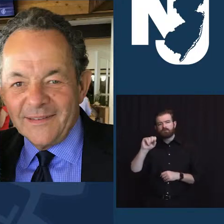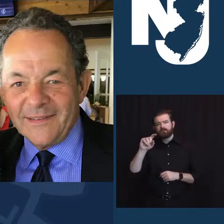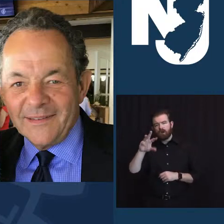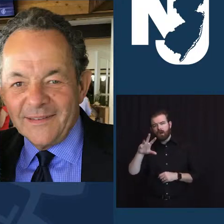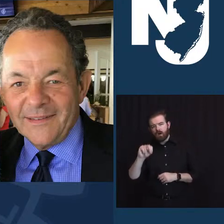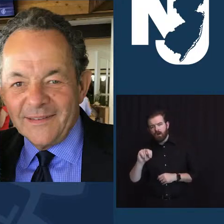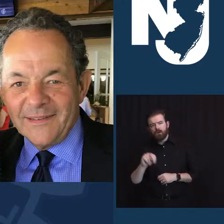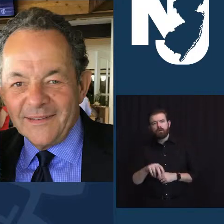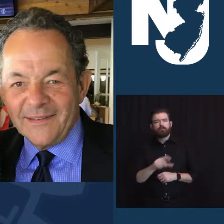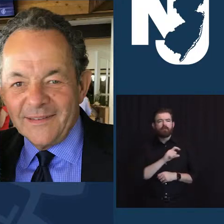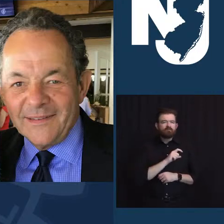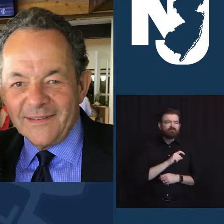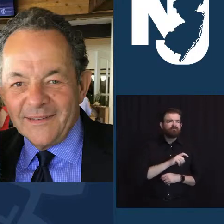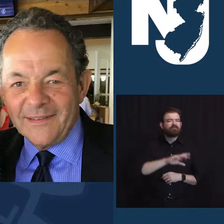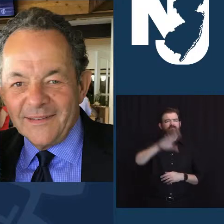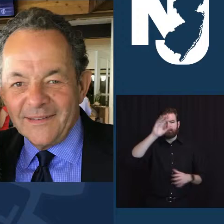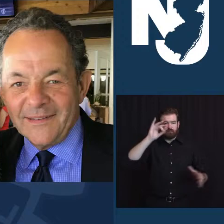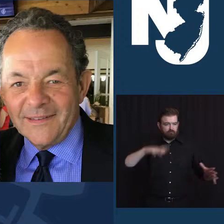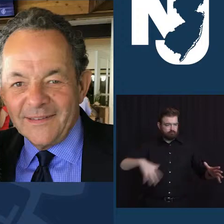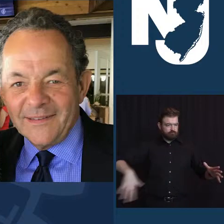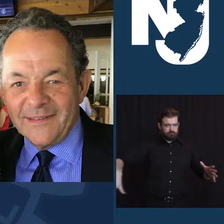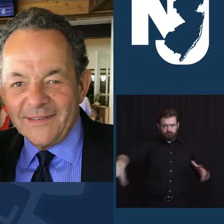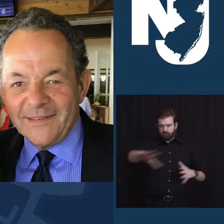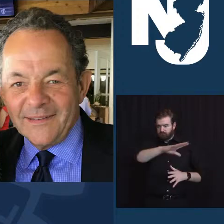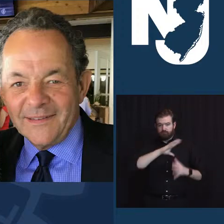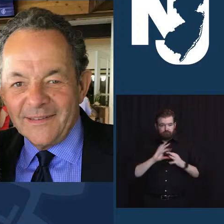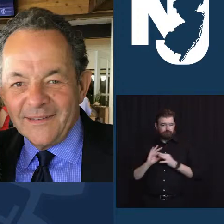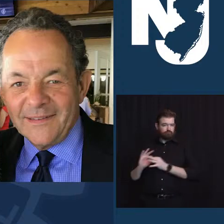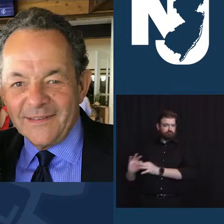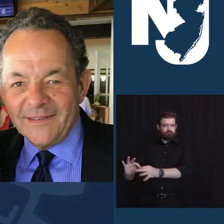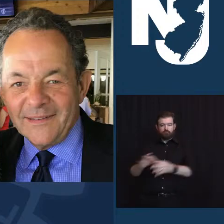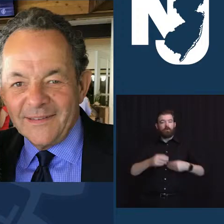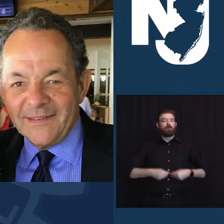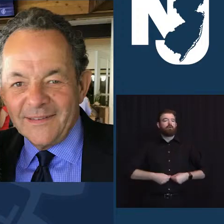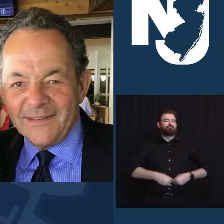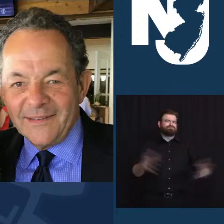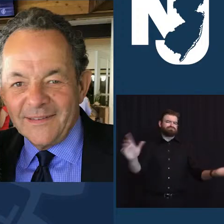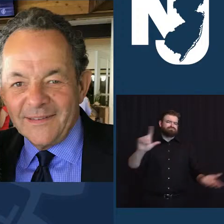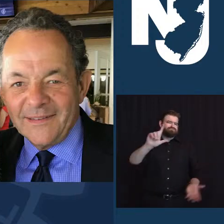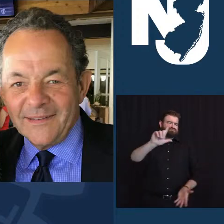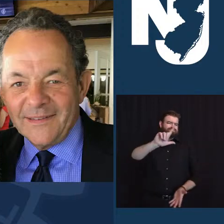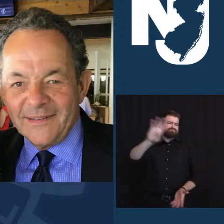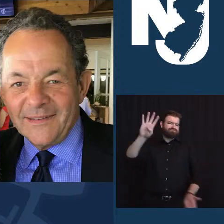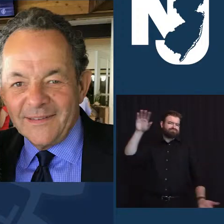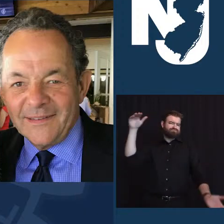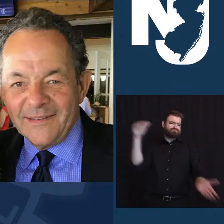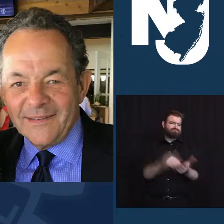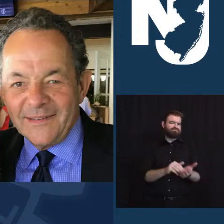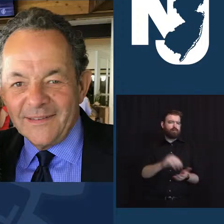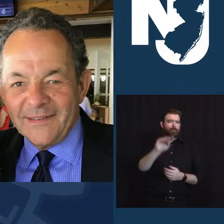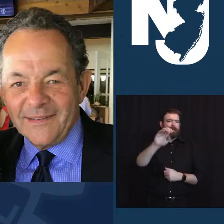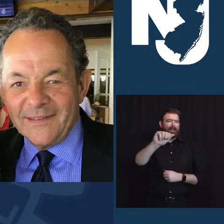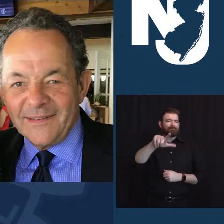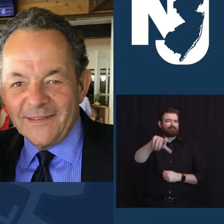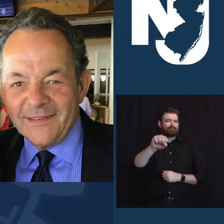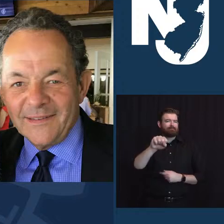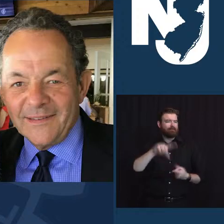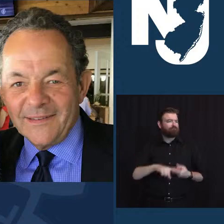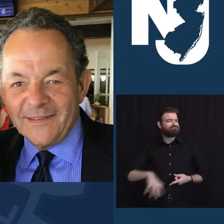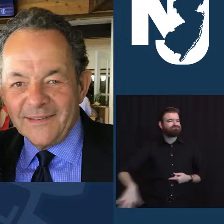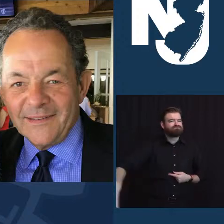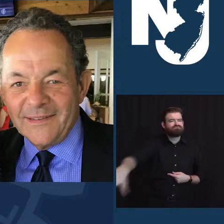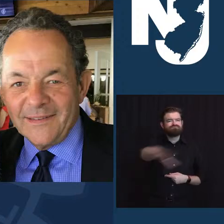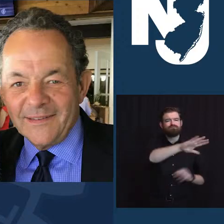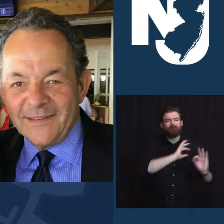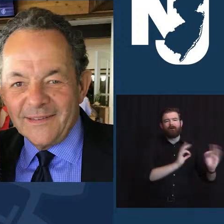departments, to provide nearly 24,000 meals to families across their area. Rotary board member